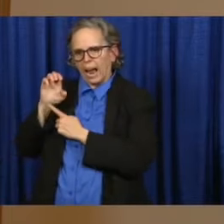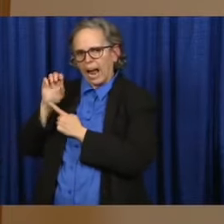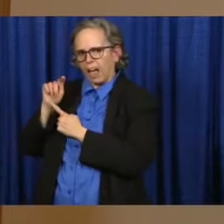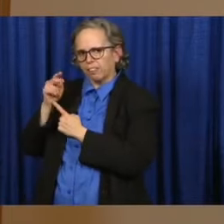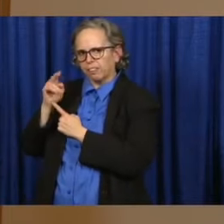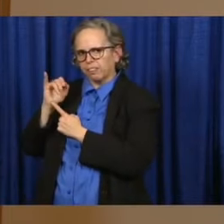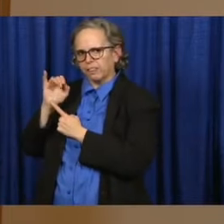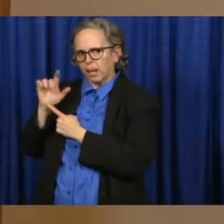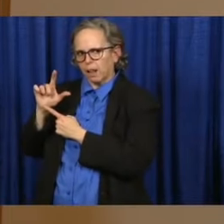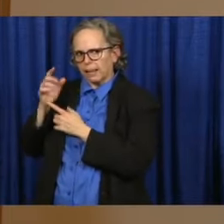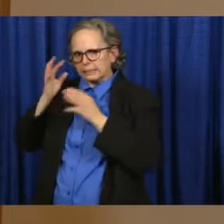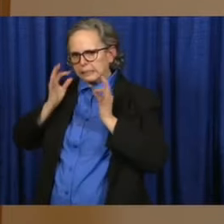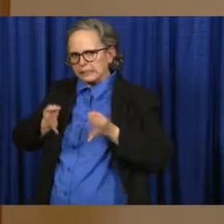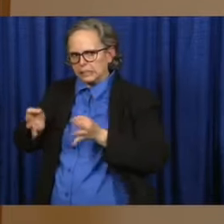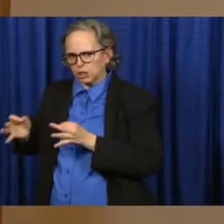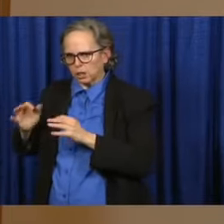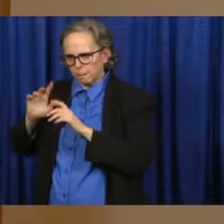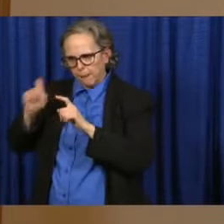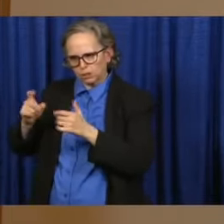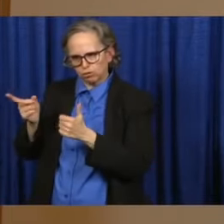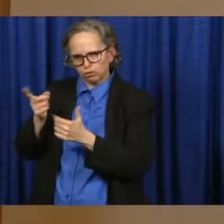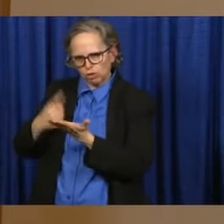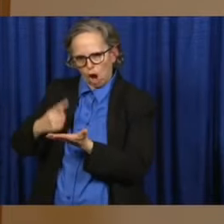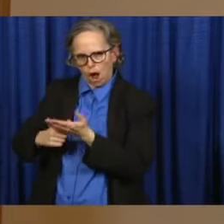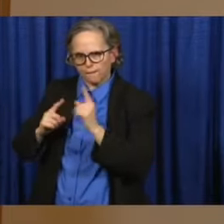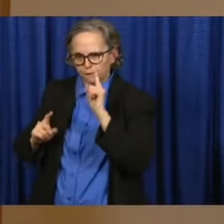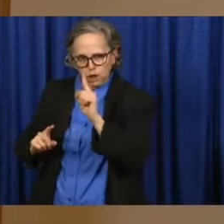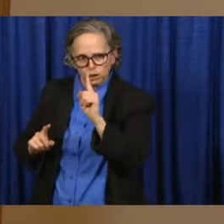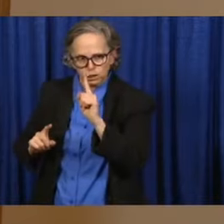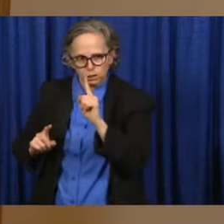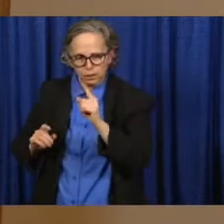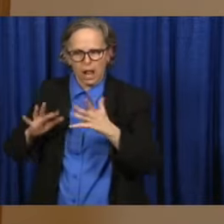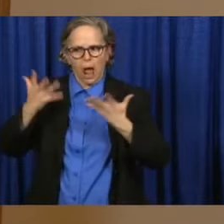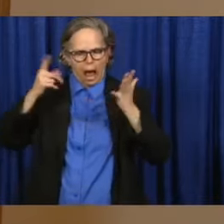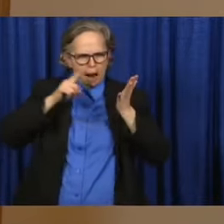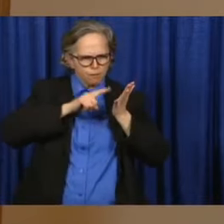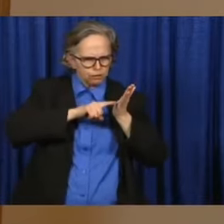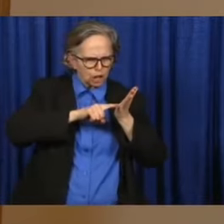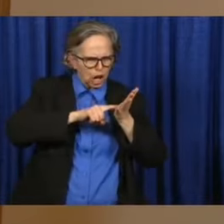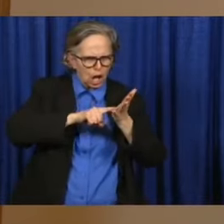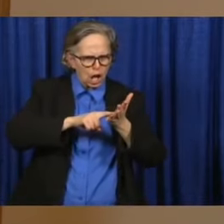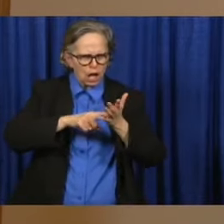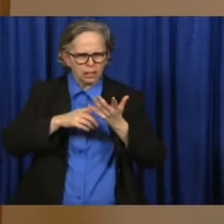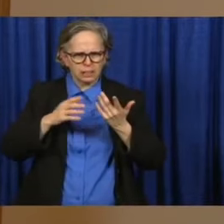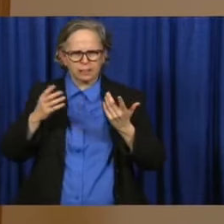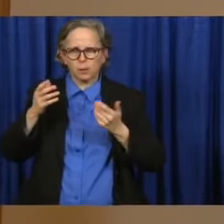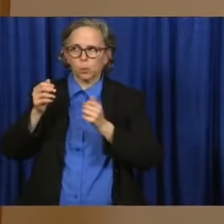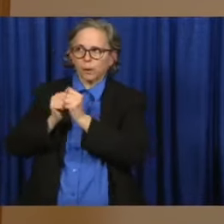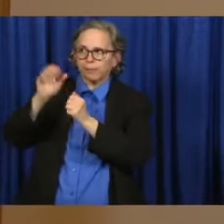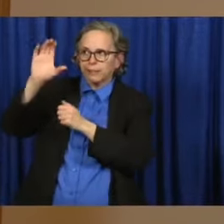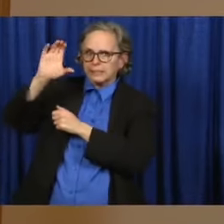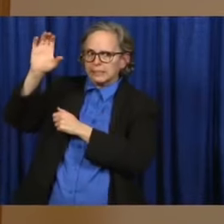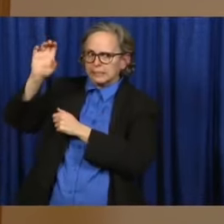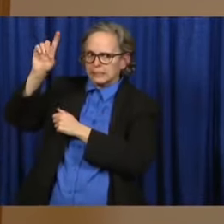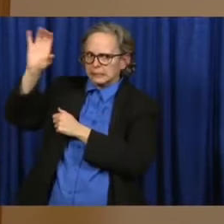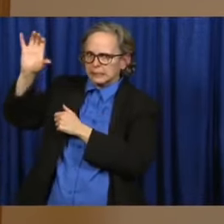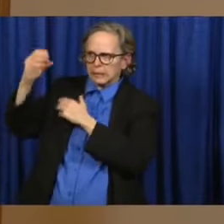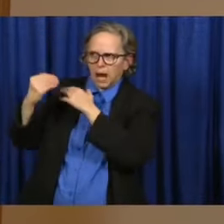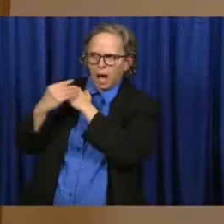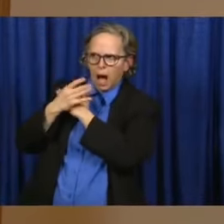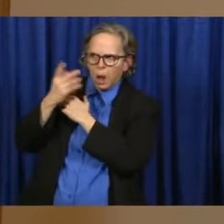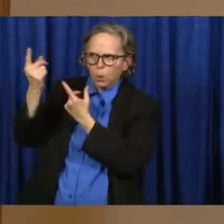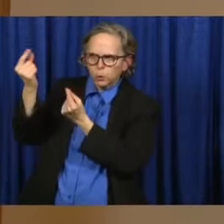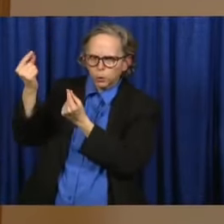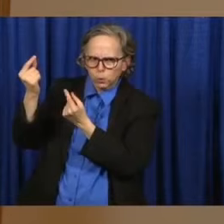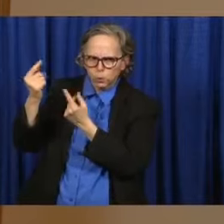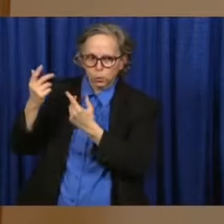research done by the Institute of Medicine. The CDC has provided guidance, and we in Ohio are looking at that very closely. The hospitals have